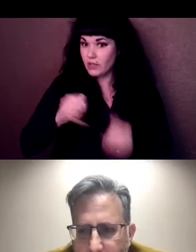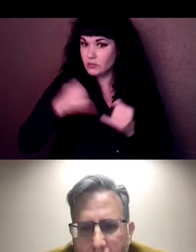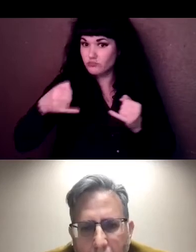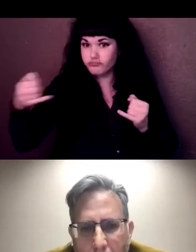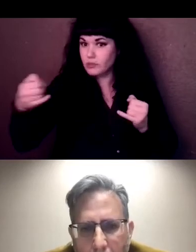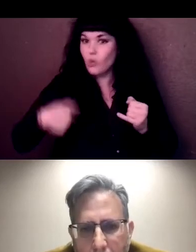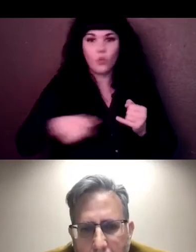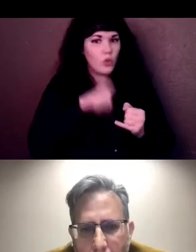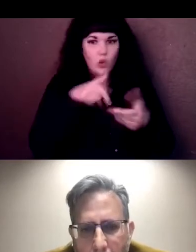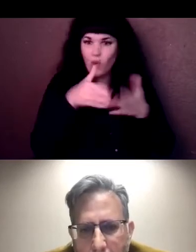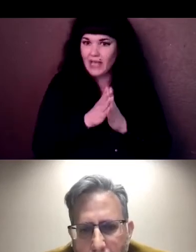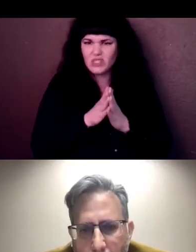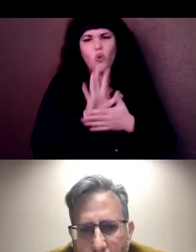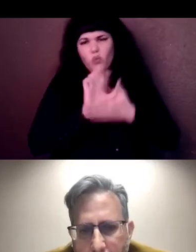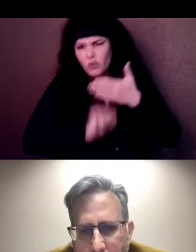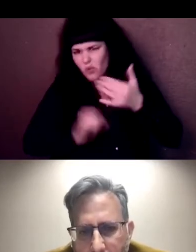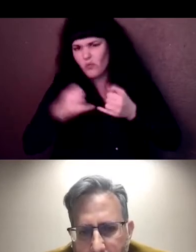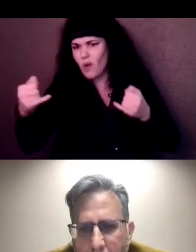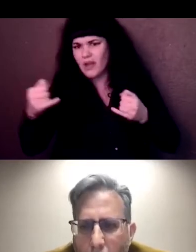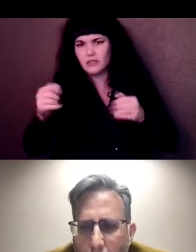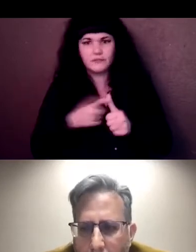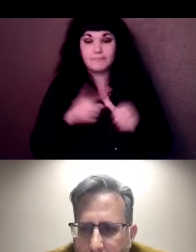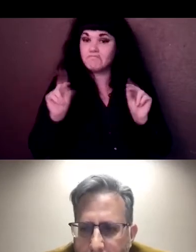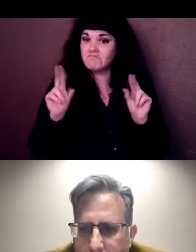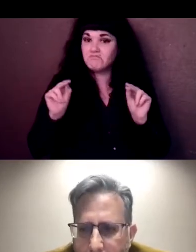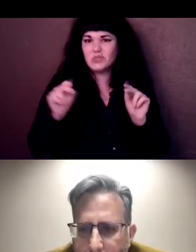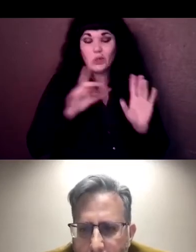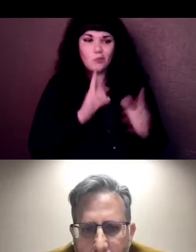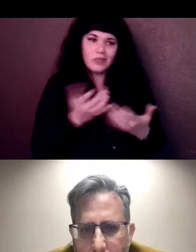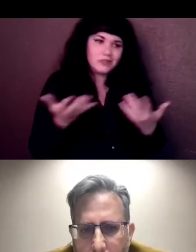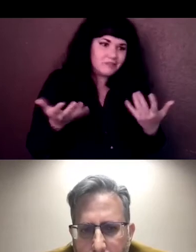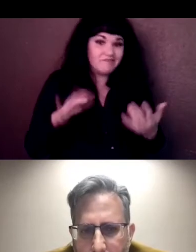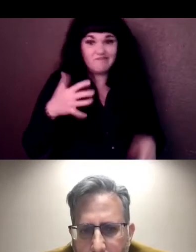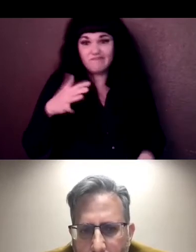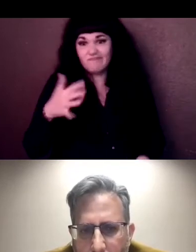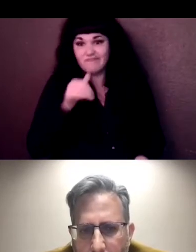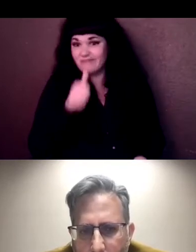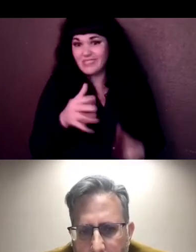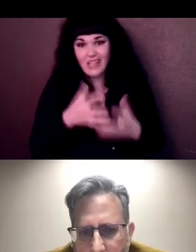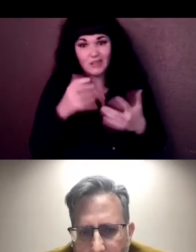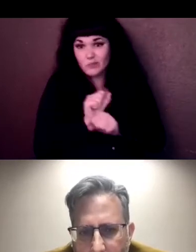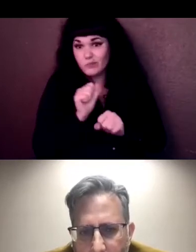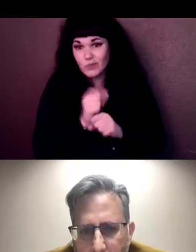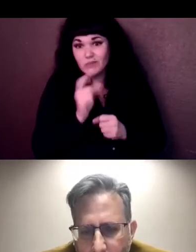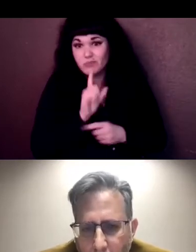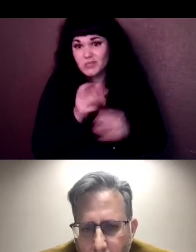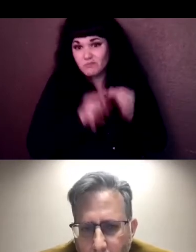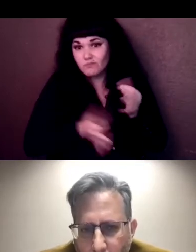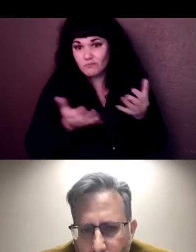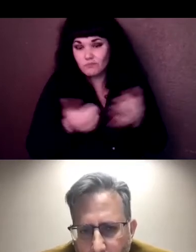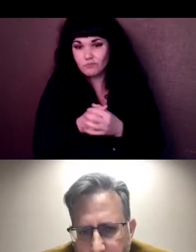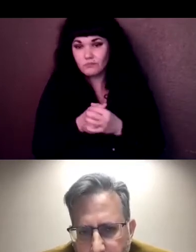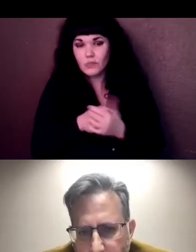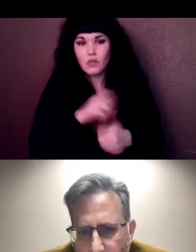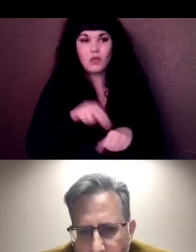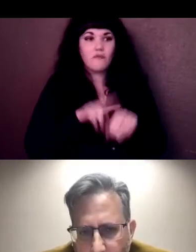wires, so it's fairly low maintenance. I mean, of course, people who